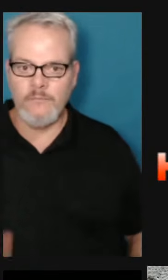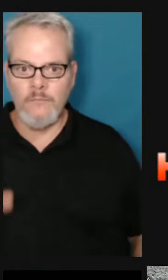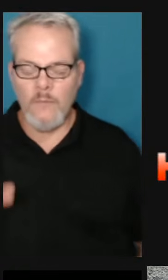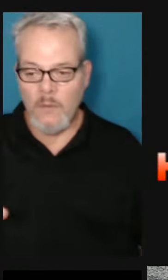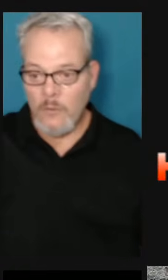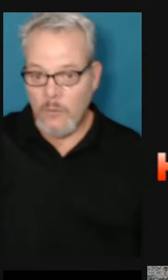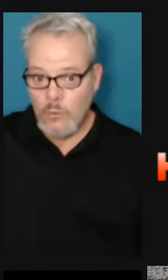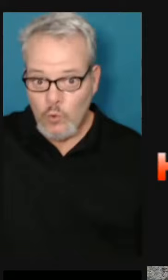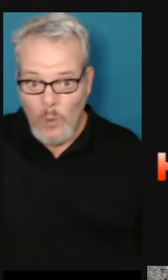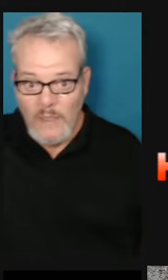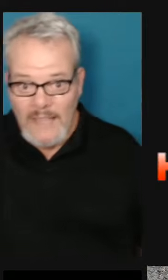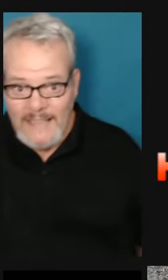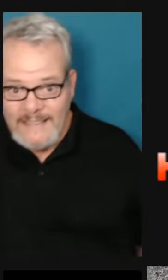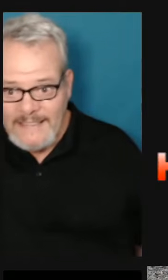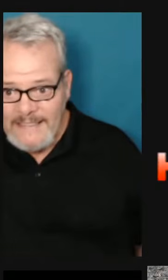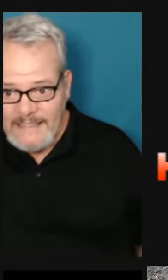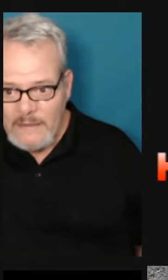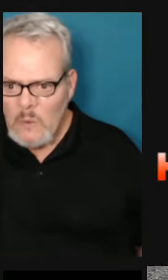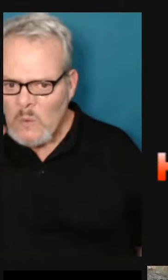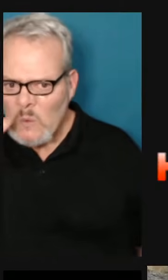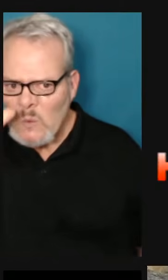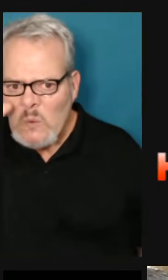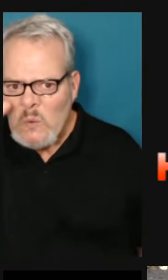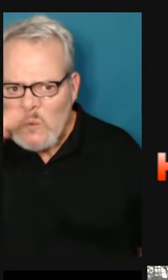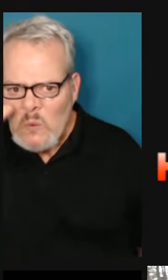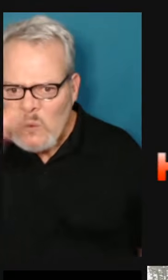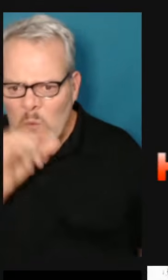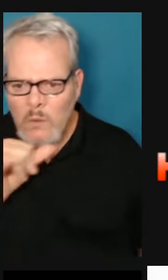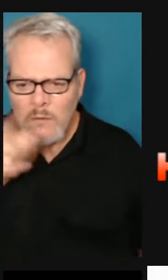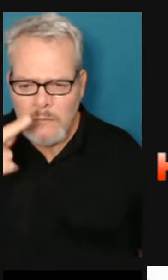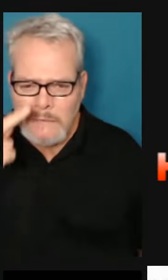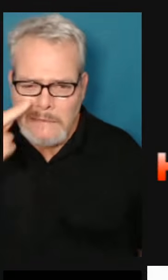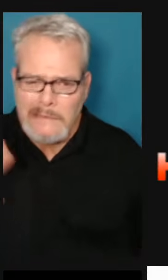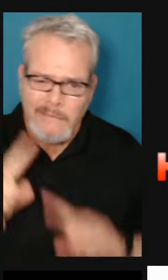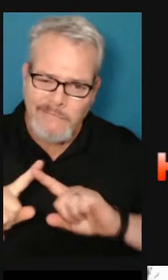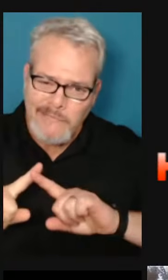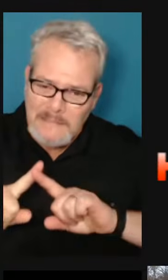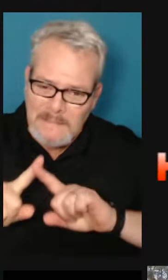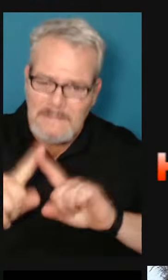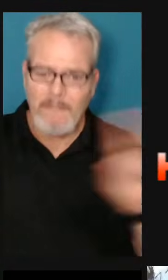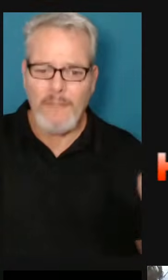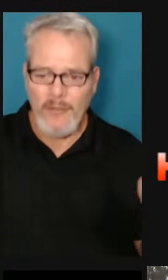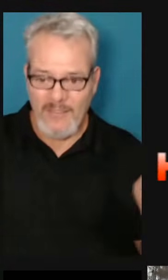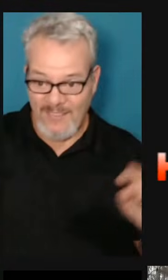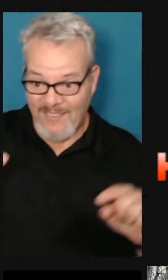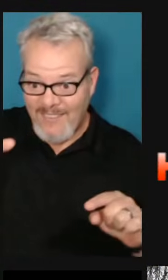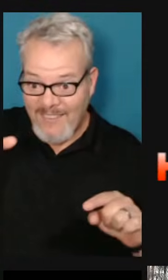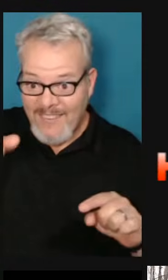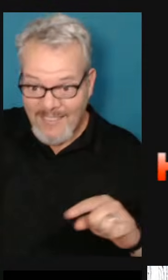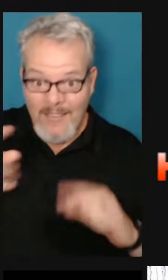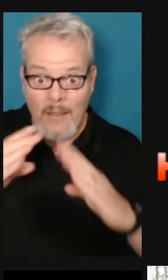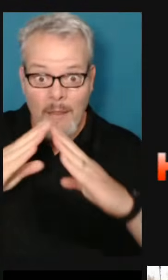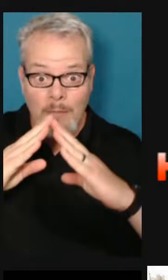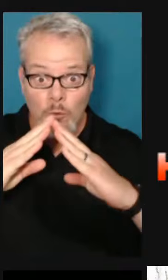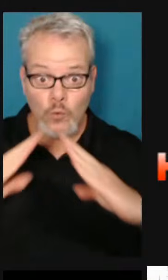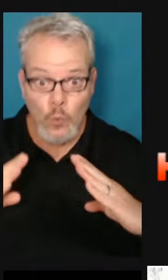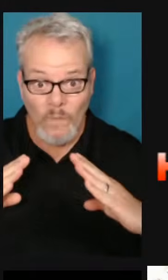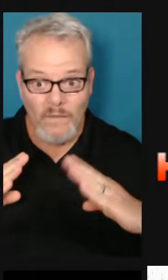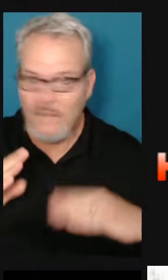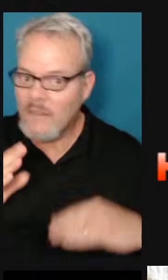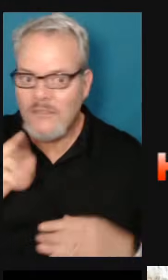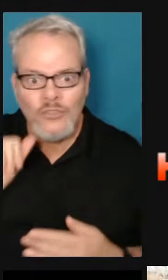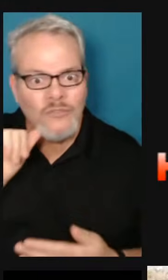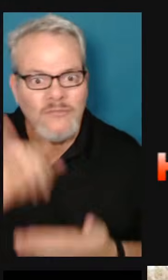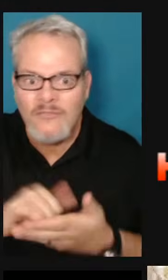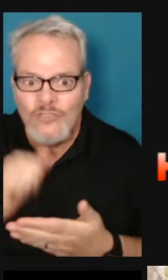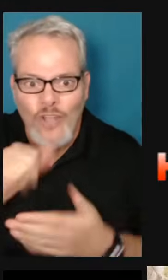talking about Tephra coverage in inches here. Yeah, that's a roof. That's not the ground. That's the roof. That's me